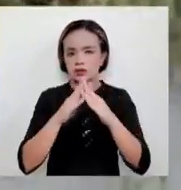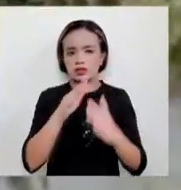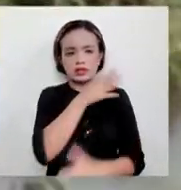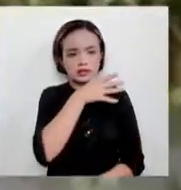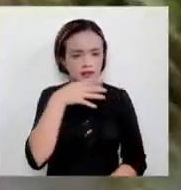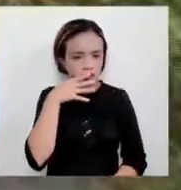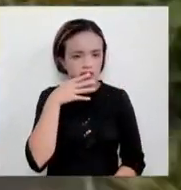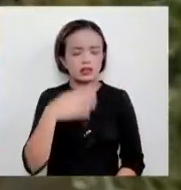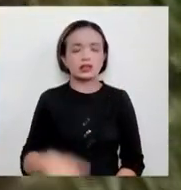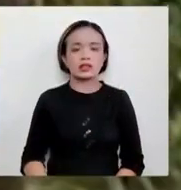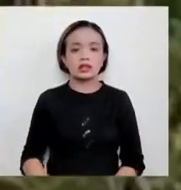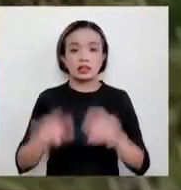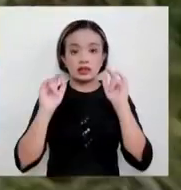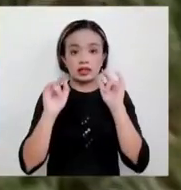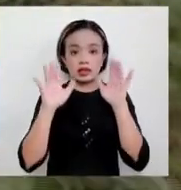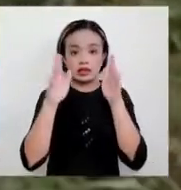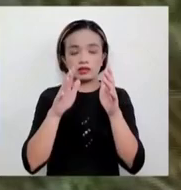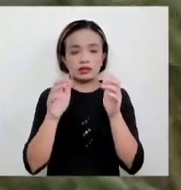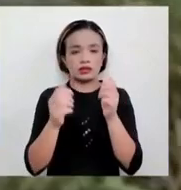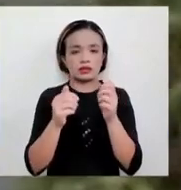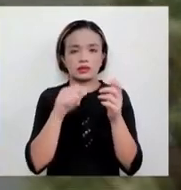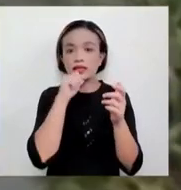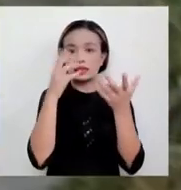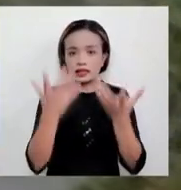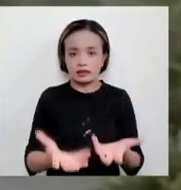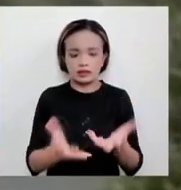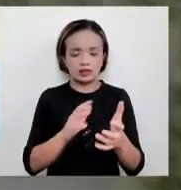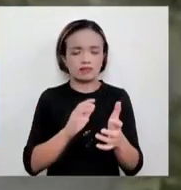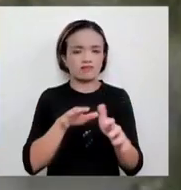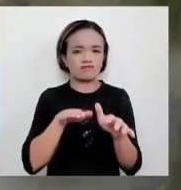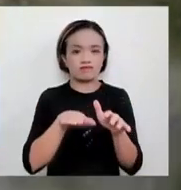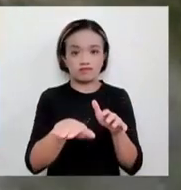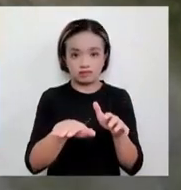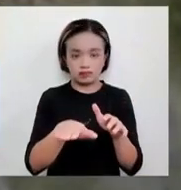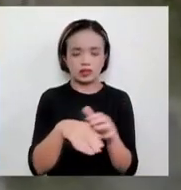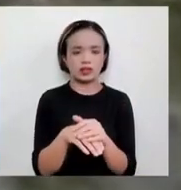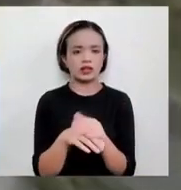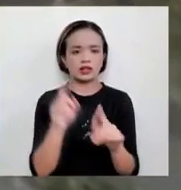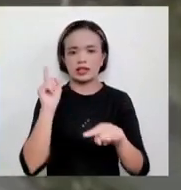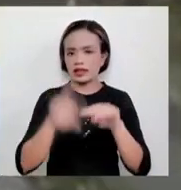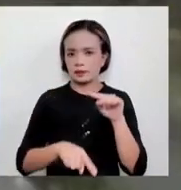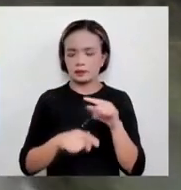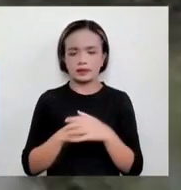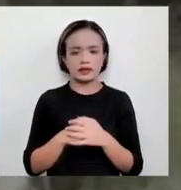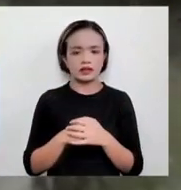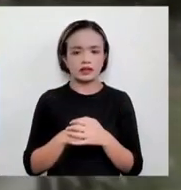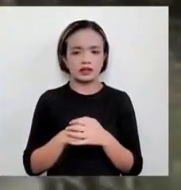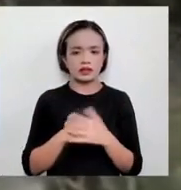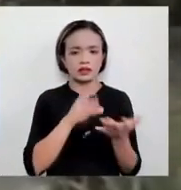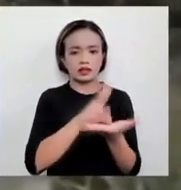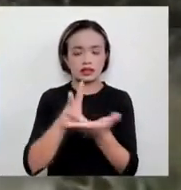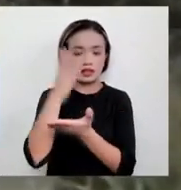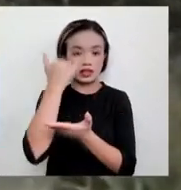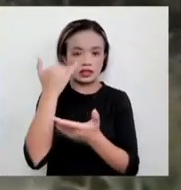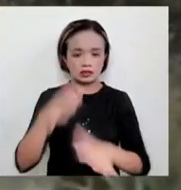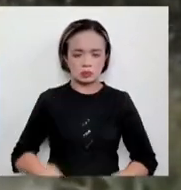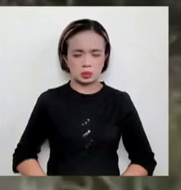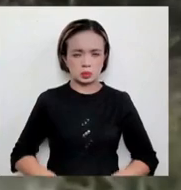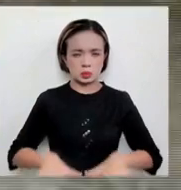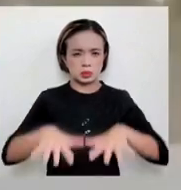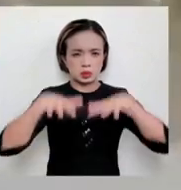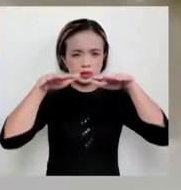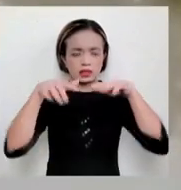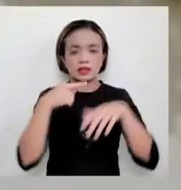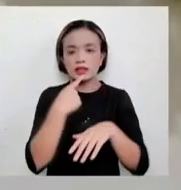are also unable to pass the nautical highway in Barangay Pilagsabangan 2 or Curva area due to the high flood. According